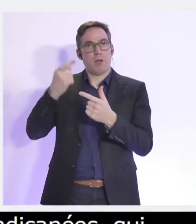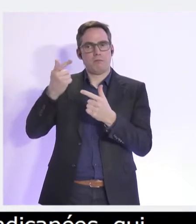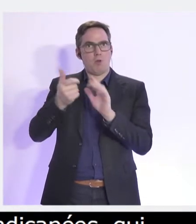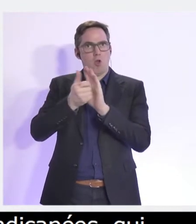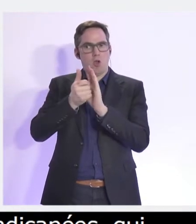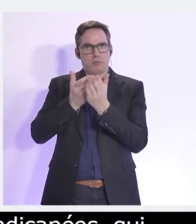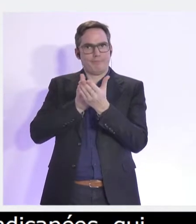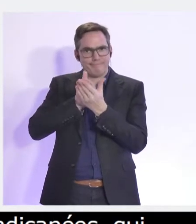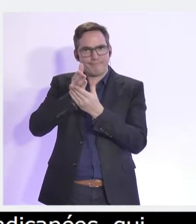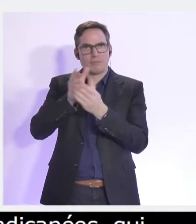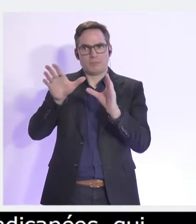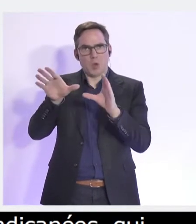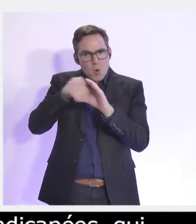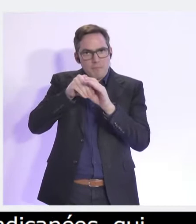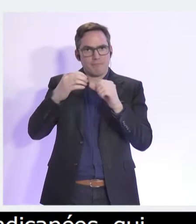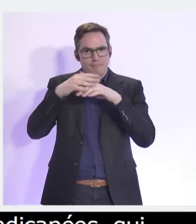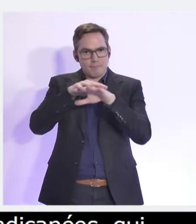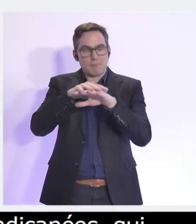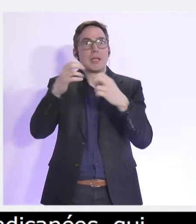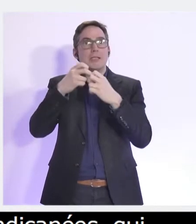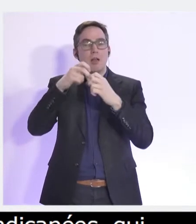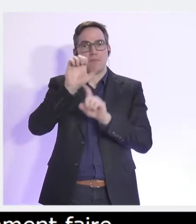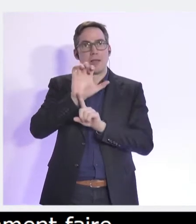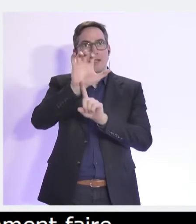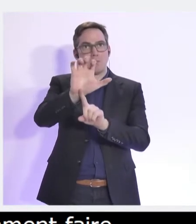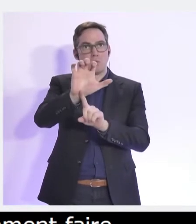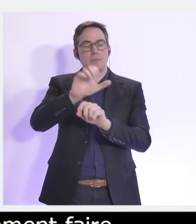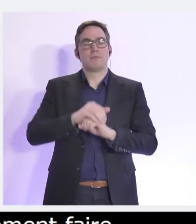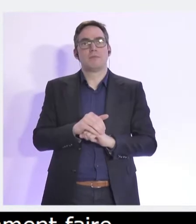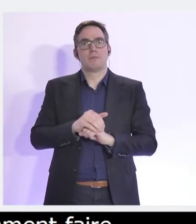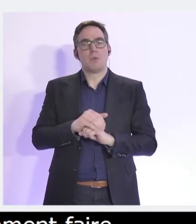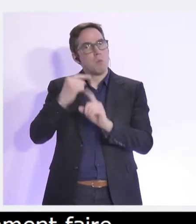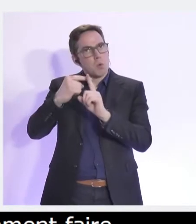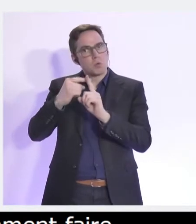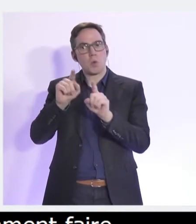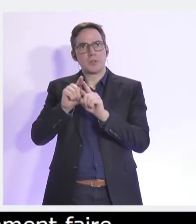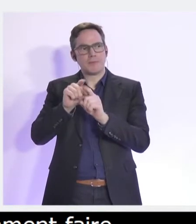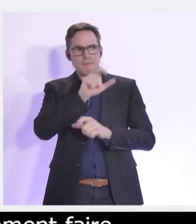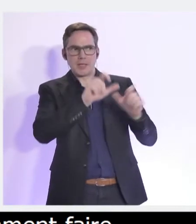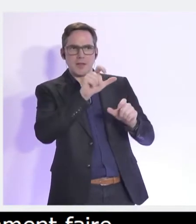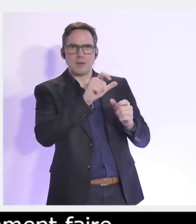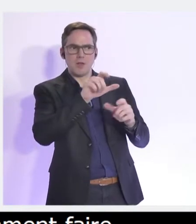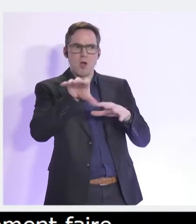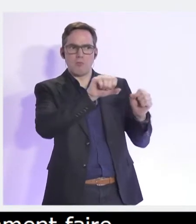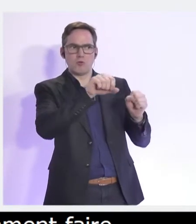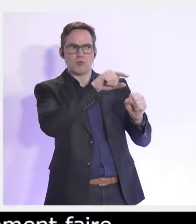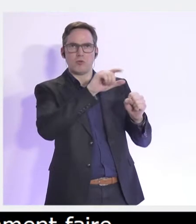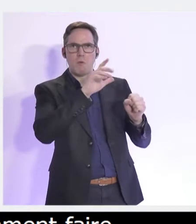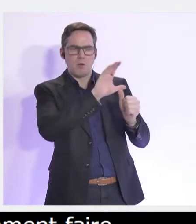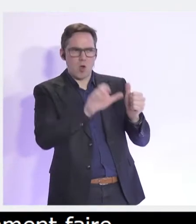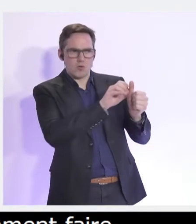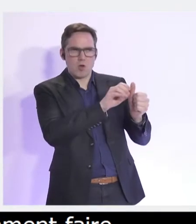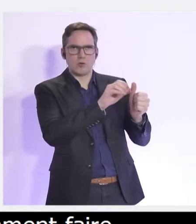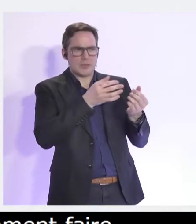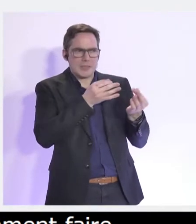of inclusive education, Erasmus Plus, and how do we accompany the employers? Well, of course, perhaps we should roll out